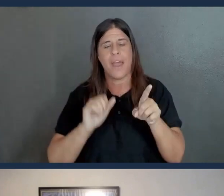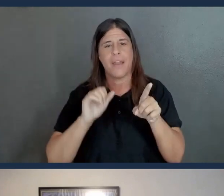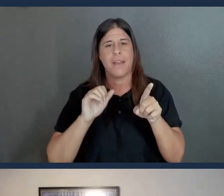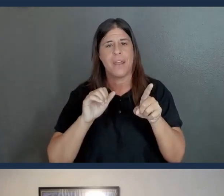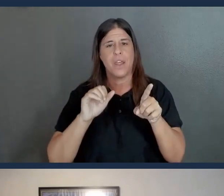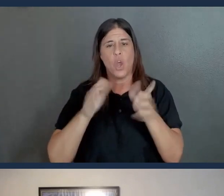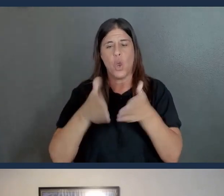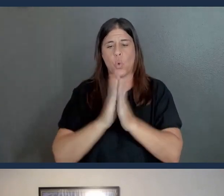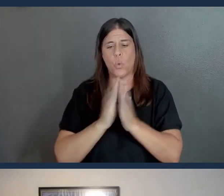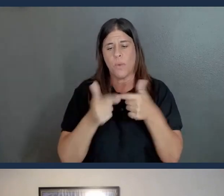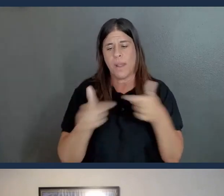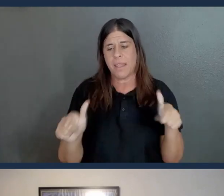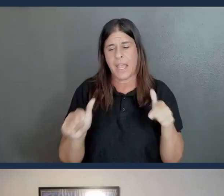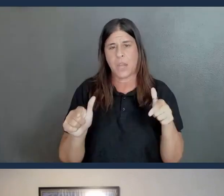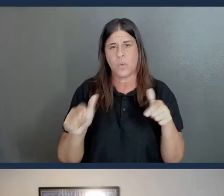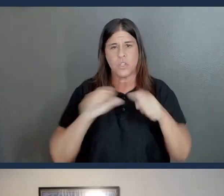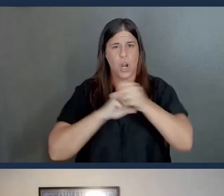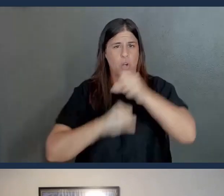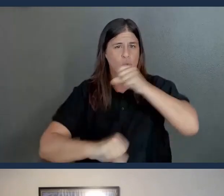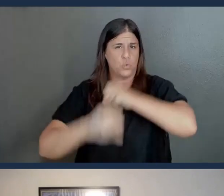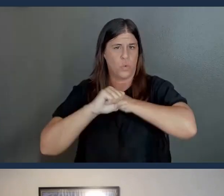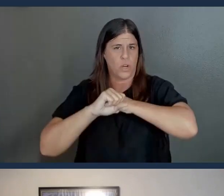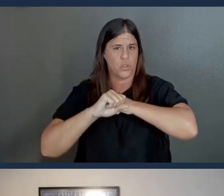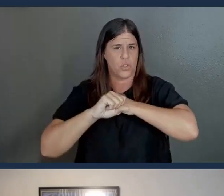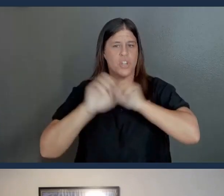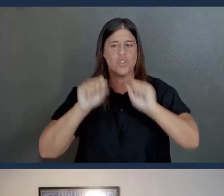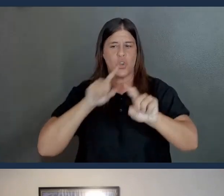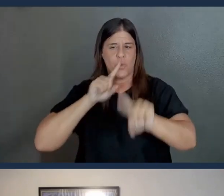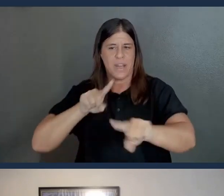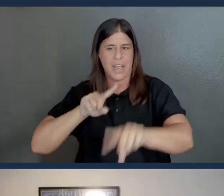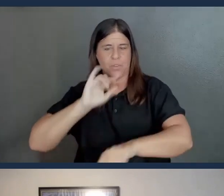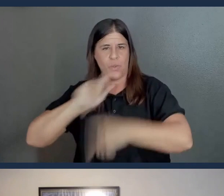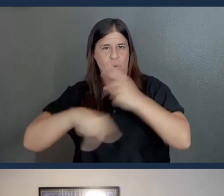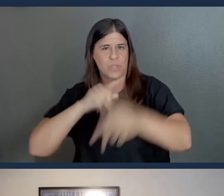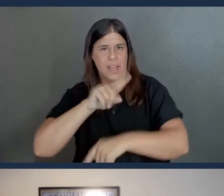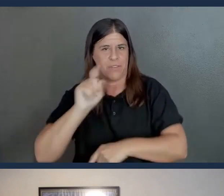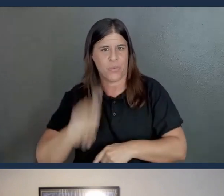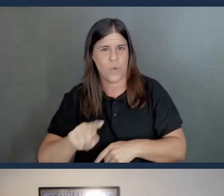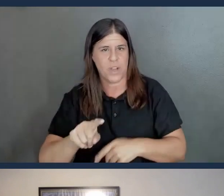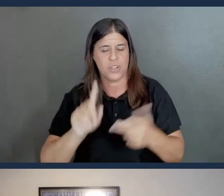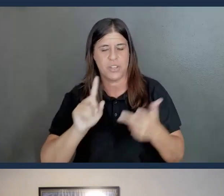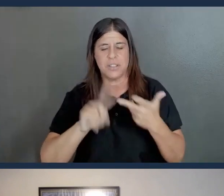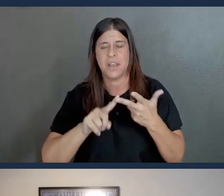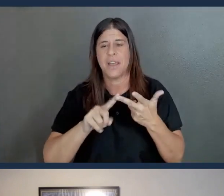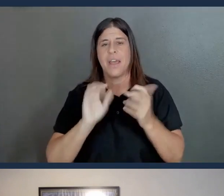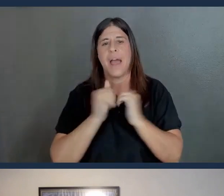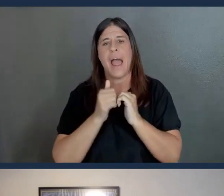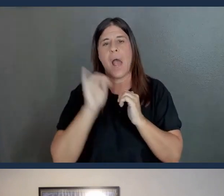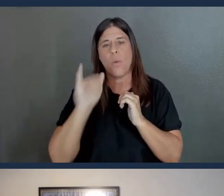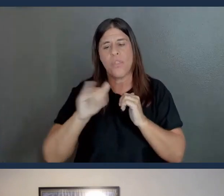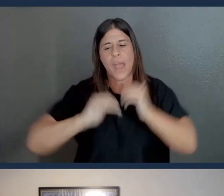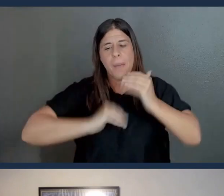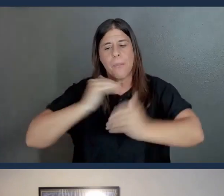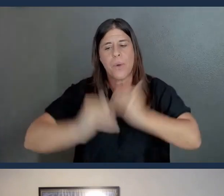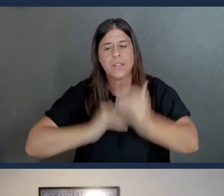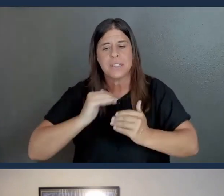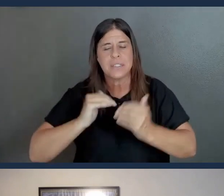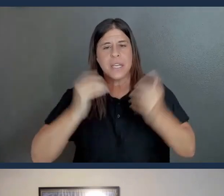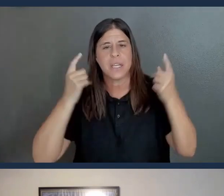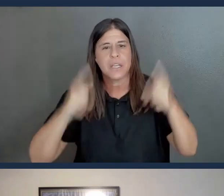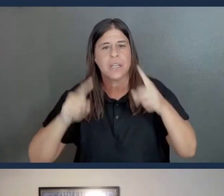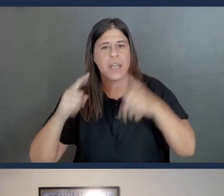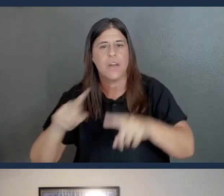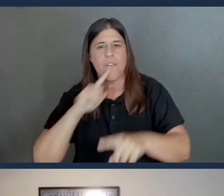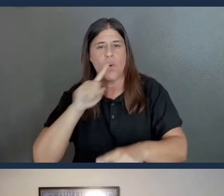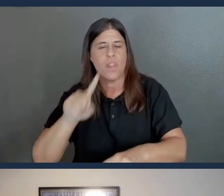query languages are structured in order to be able to answer those sorts of questions, and how that processing actually occurs on the